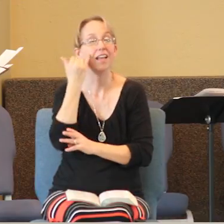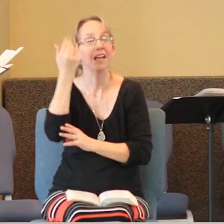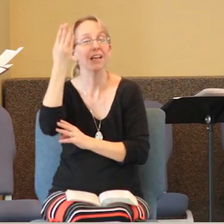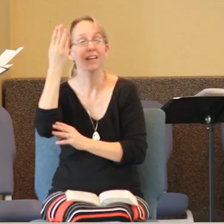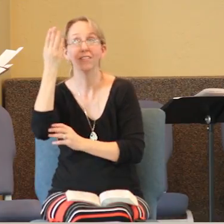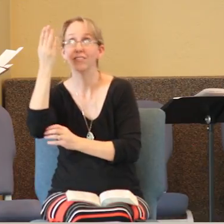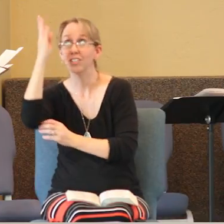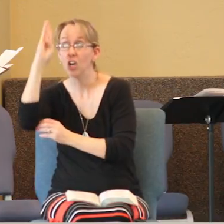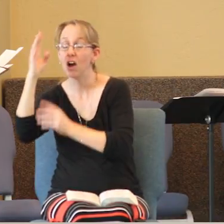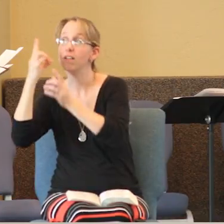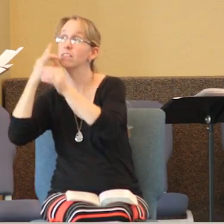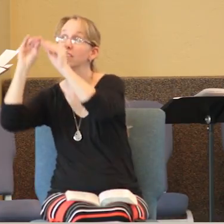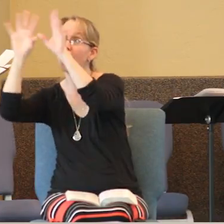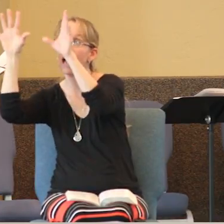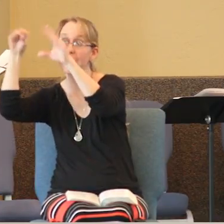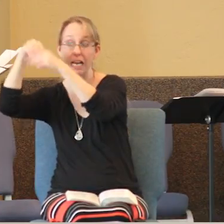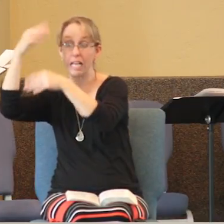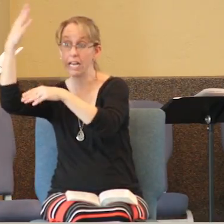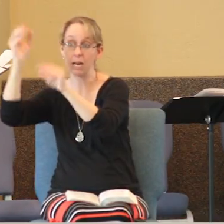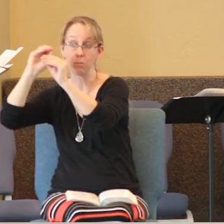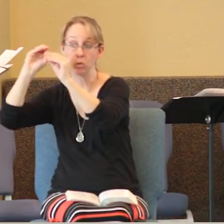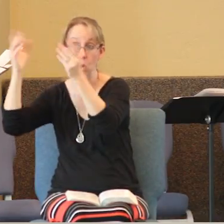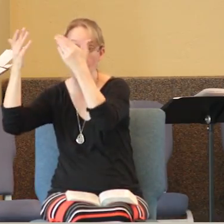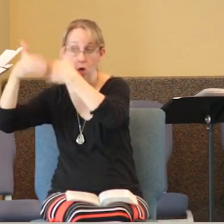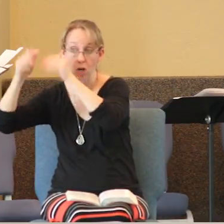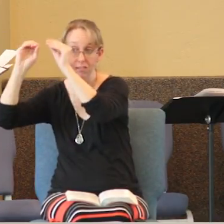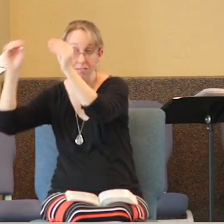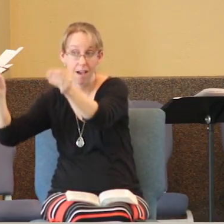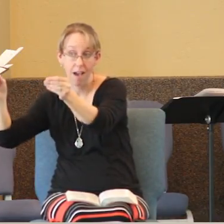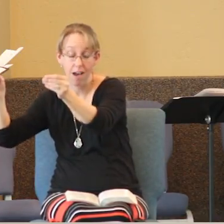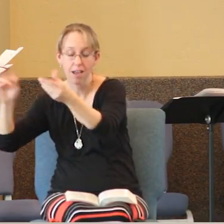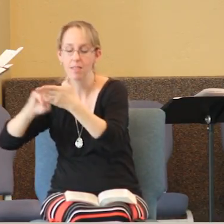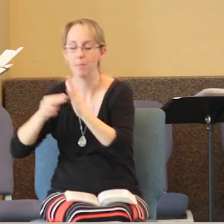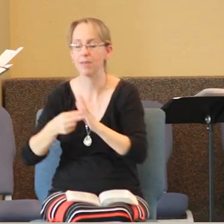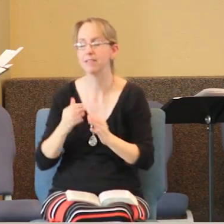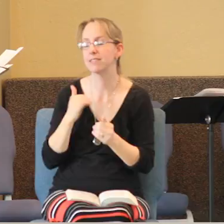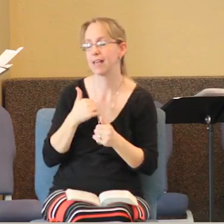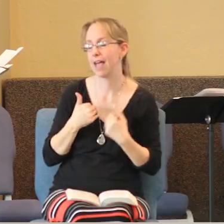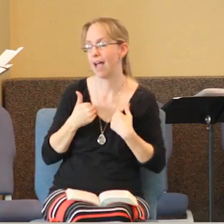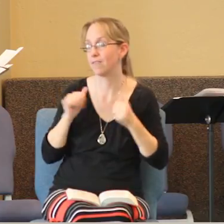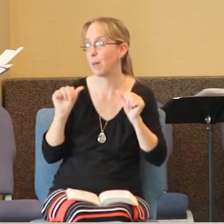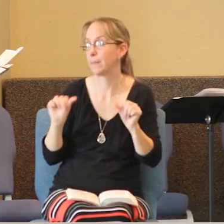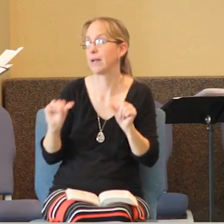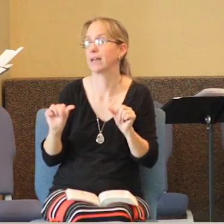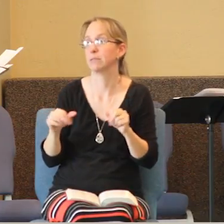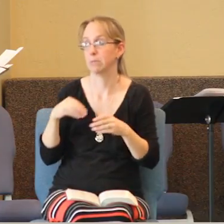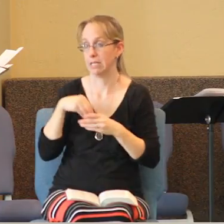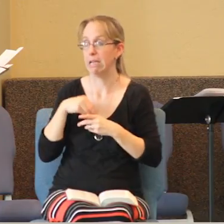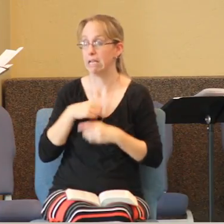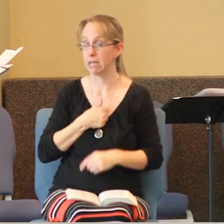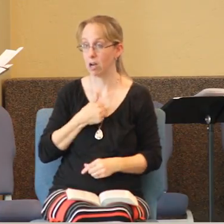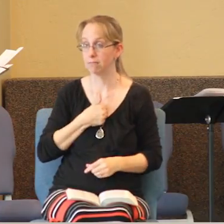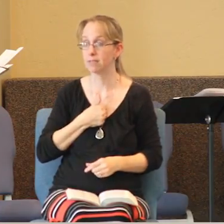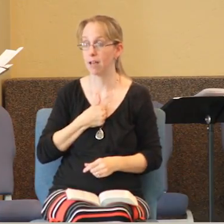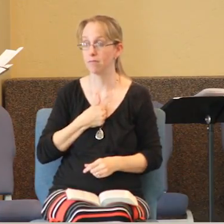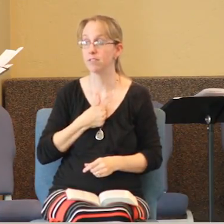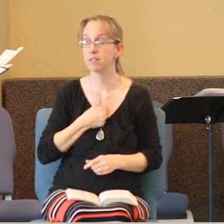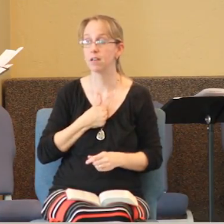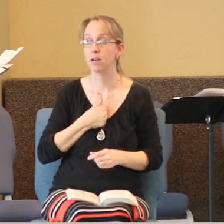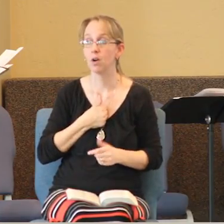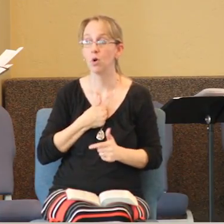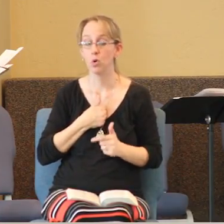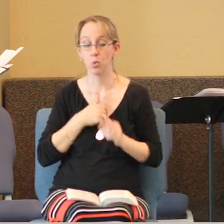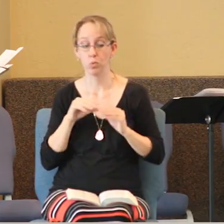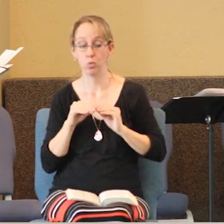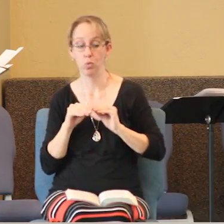And if God is light and in Him there is no darkness, then that means that we have the capacity within ourselves through what God is